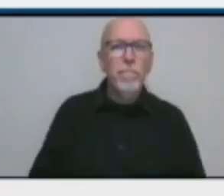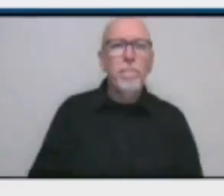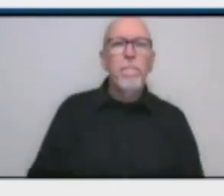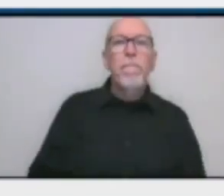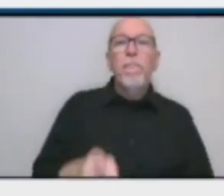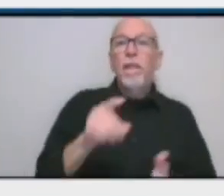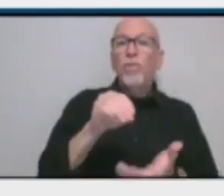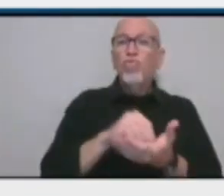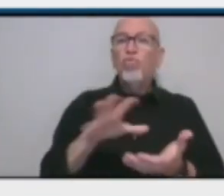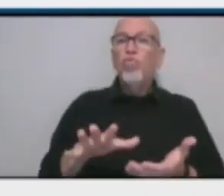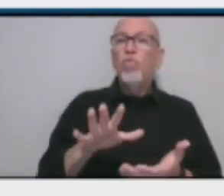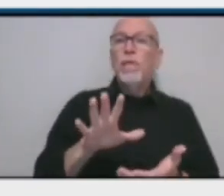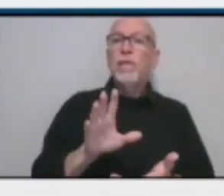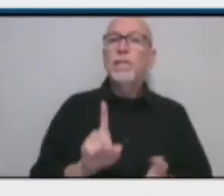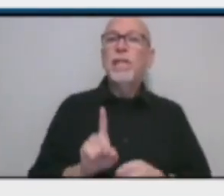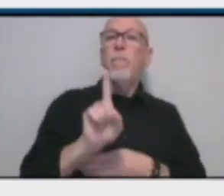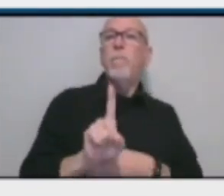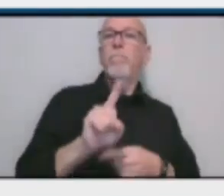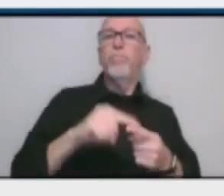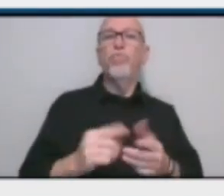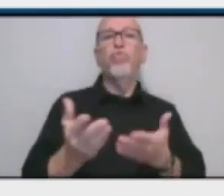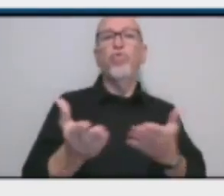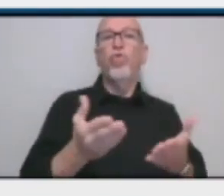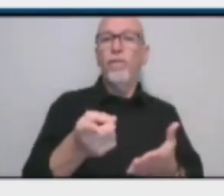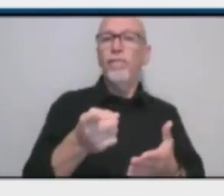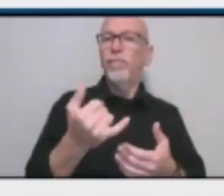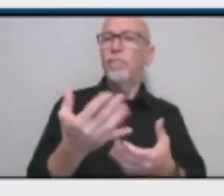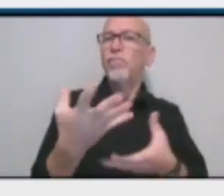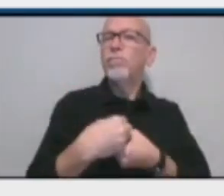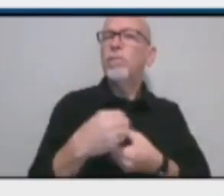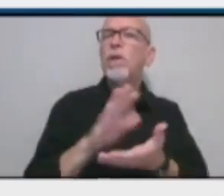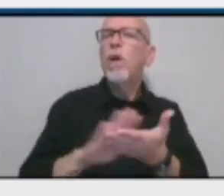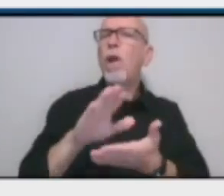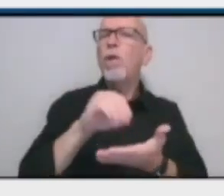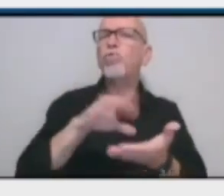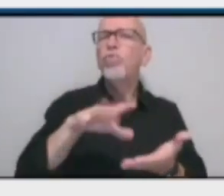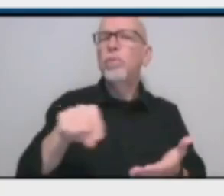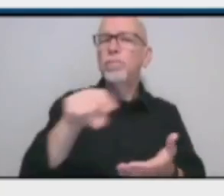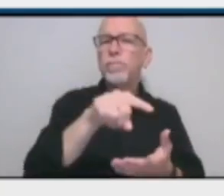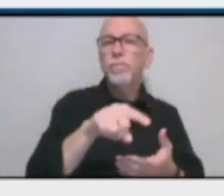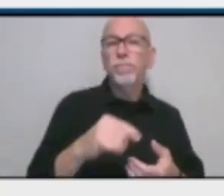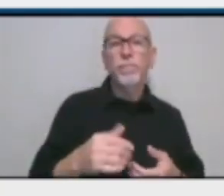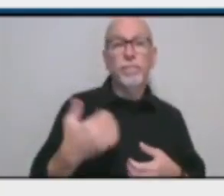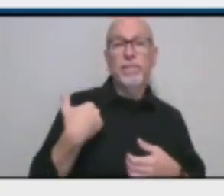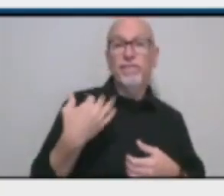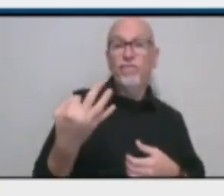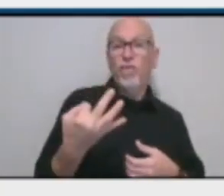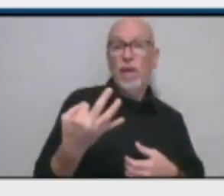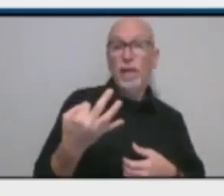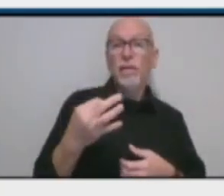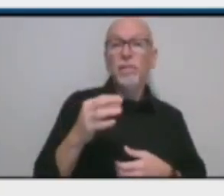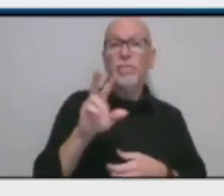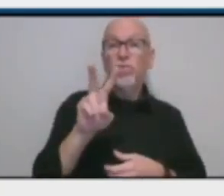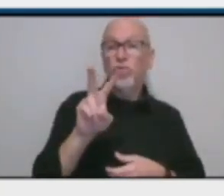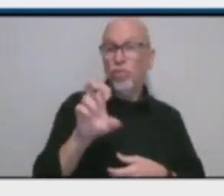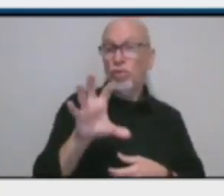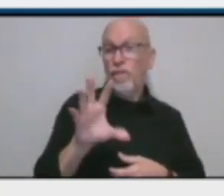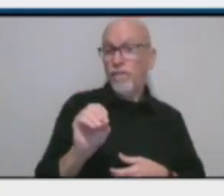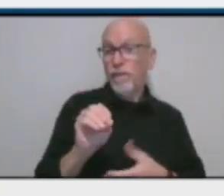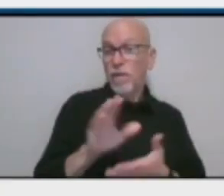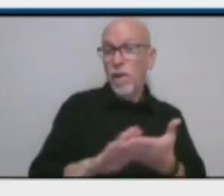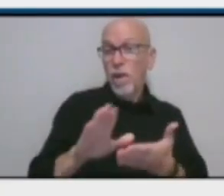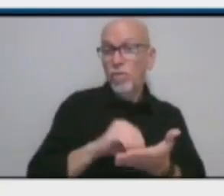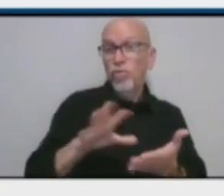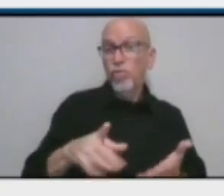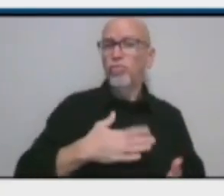Up to Serve workforce last week that engages college students. As of Friday, nearly 250 college students had expressed a willingness